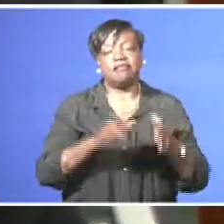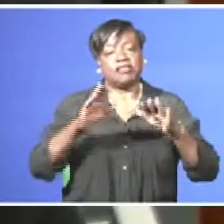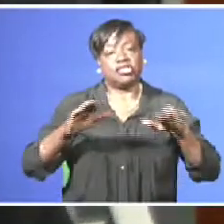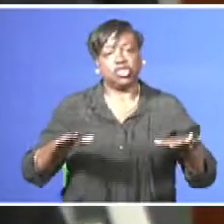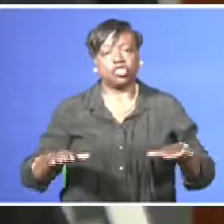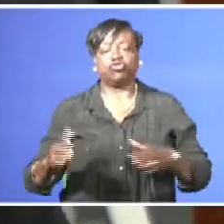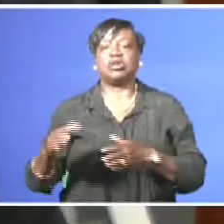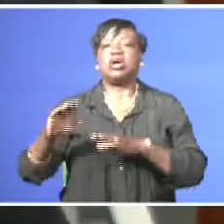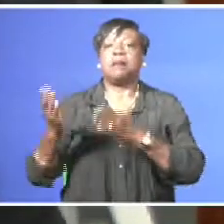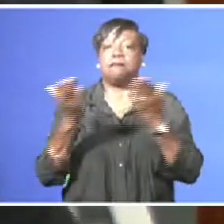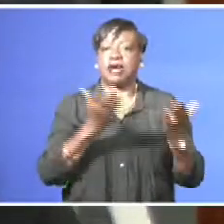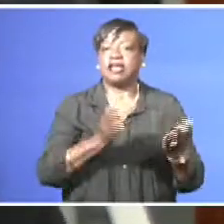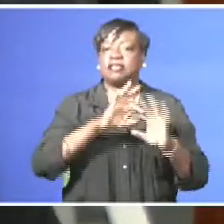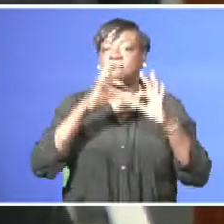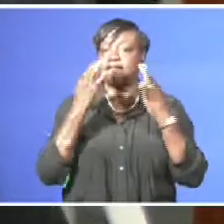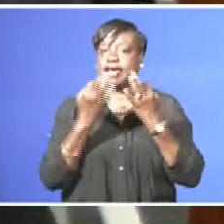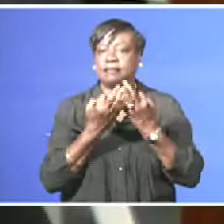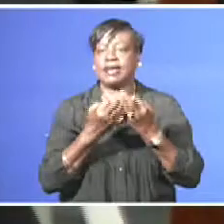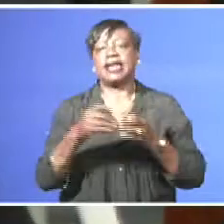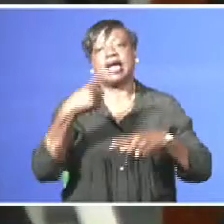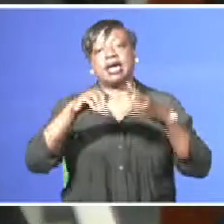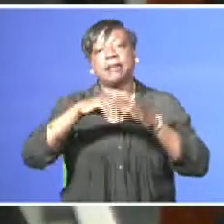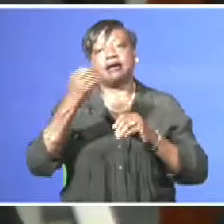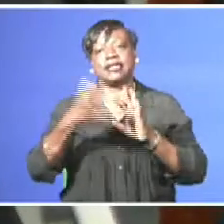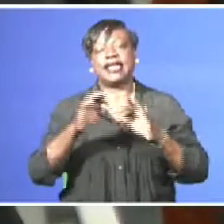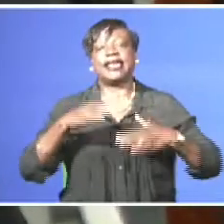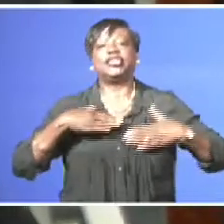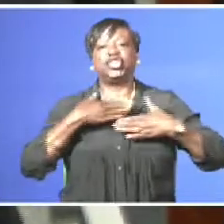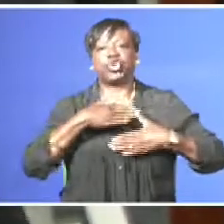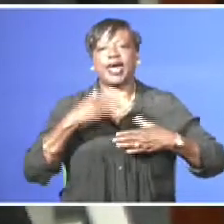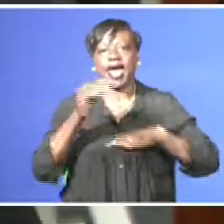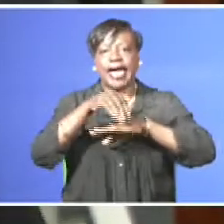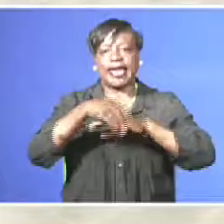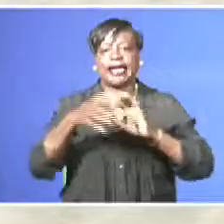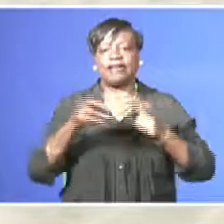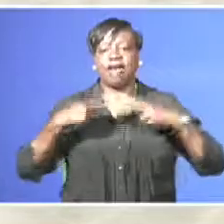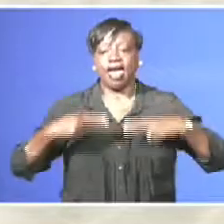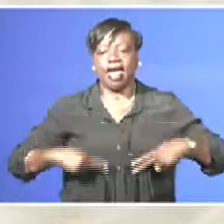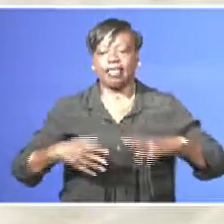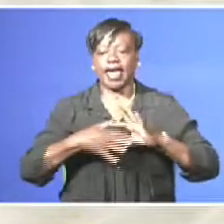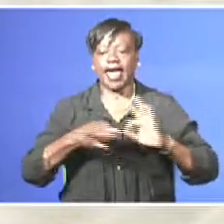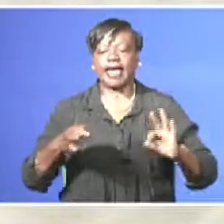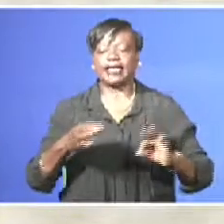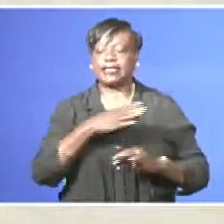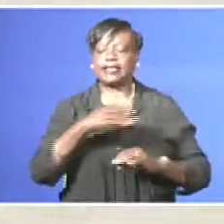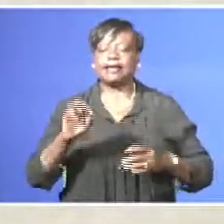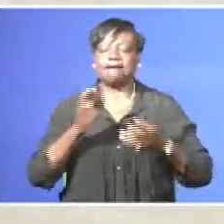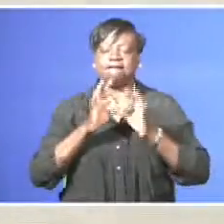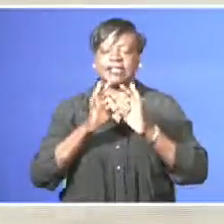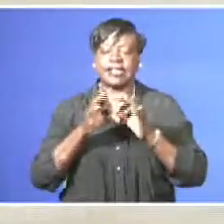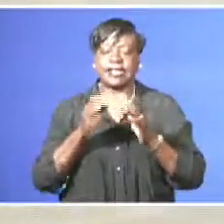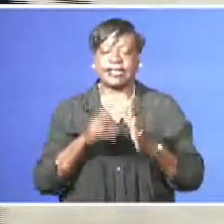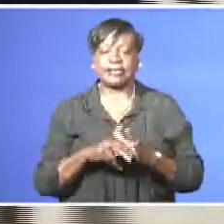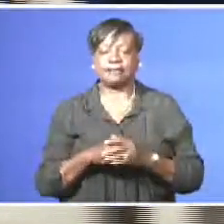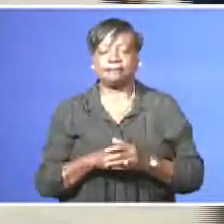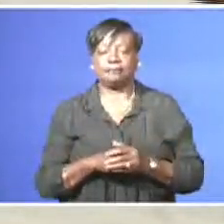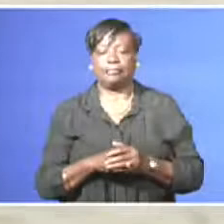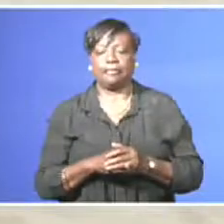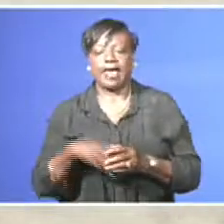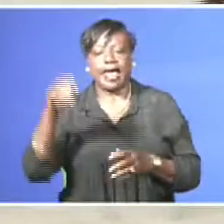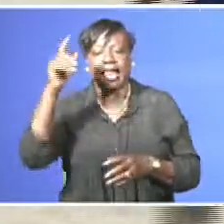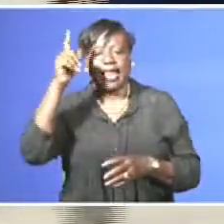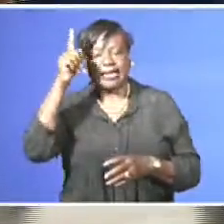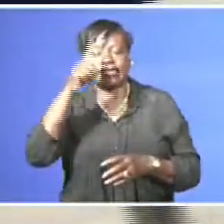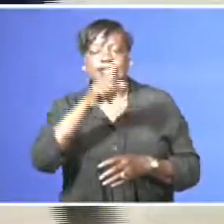come out and enjoy a night of health and fitness. Leslie Sinfleur netted 2 goals on Saturday in the game